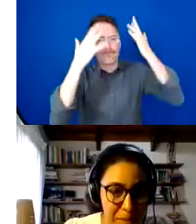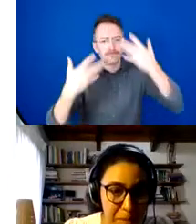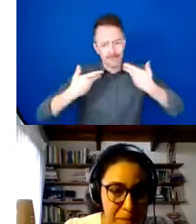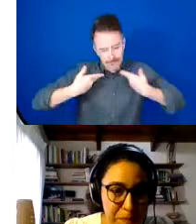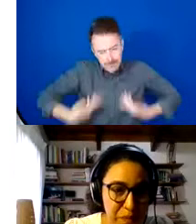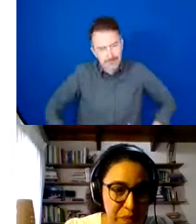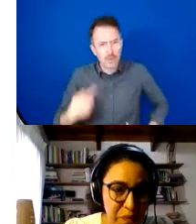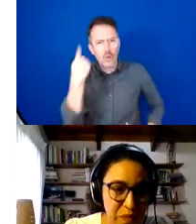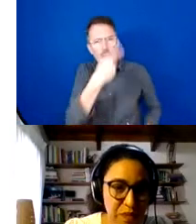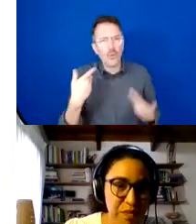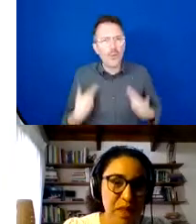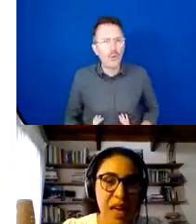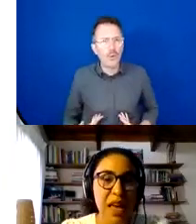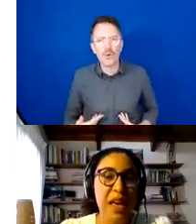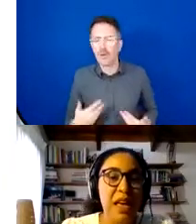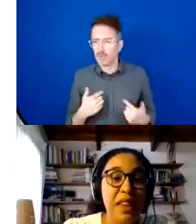implementing.